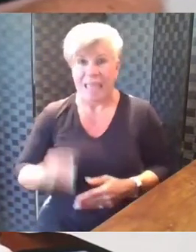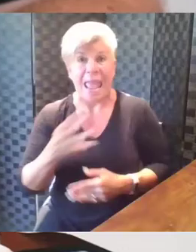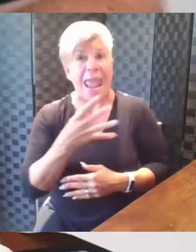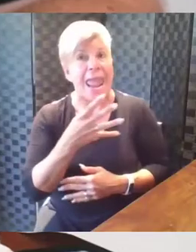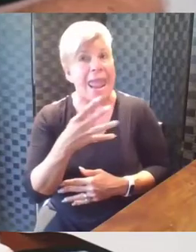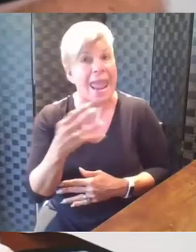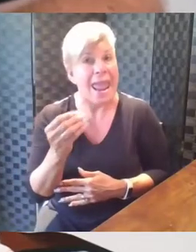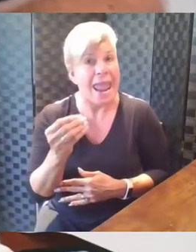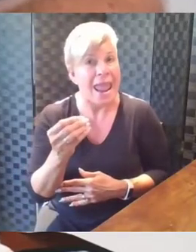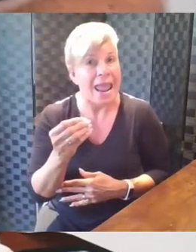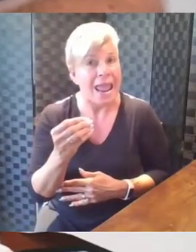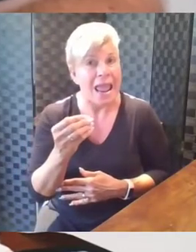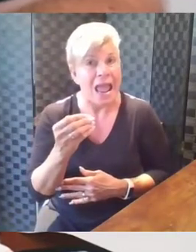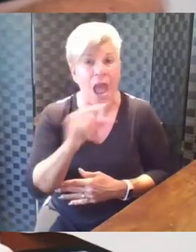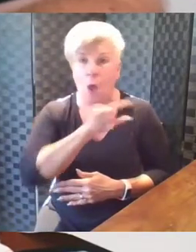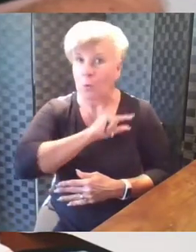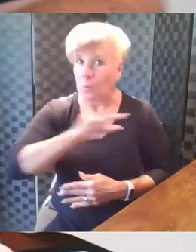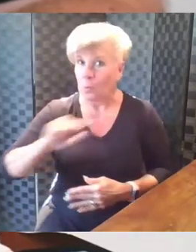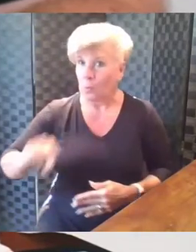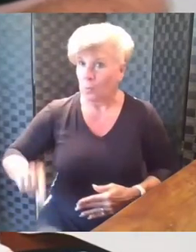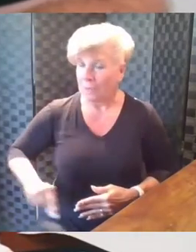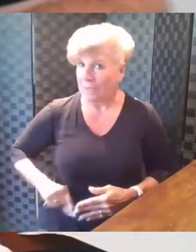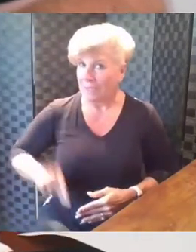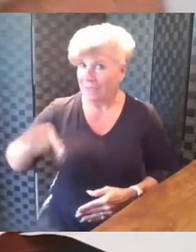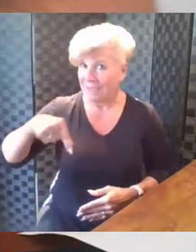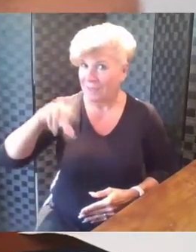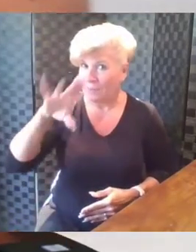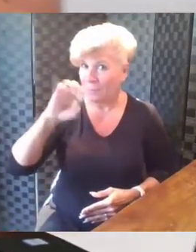and queen.